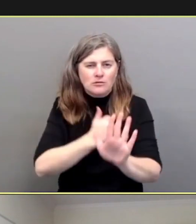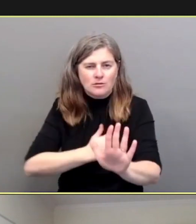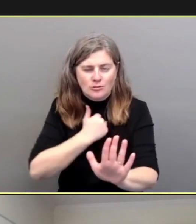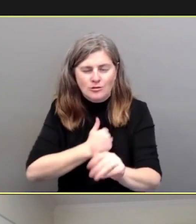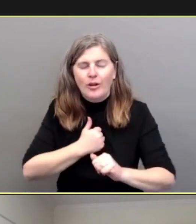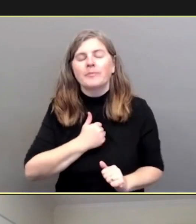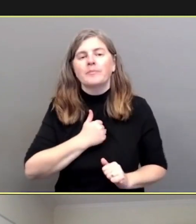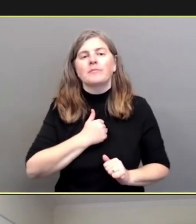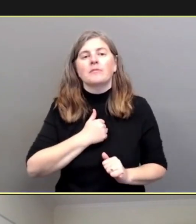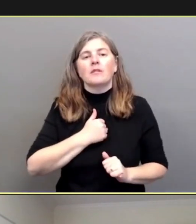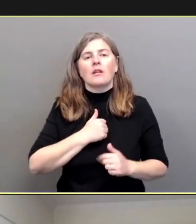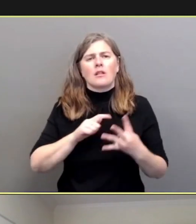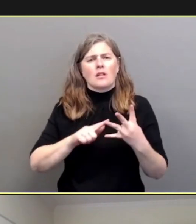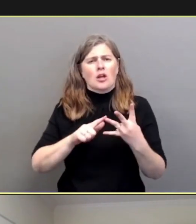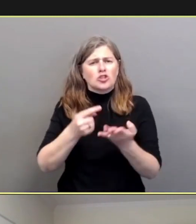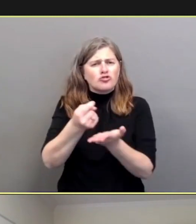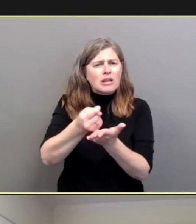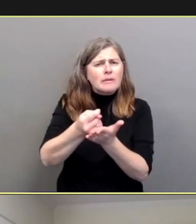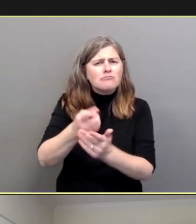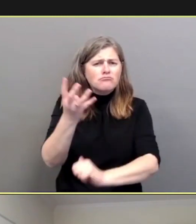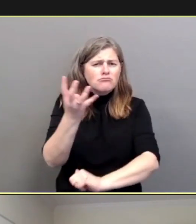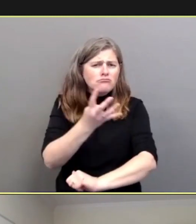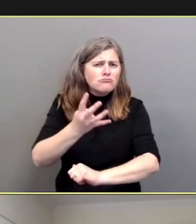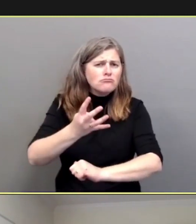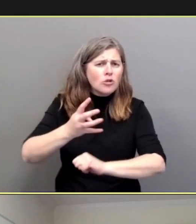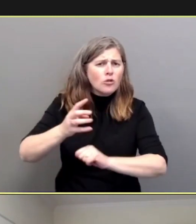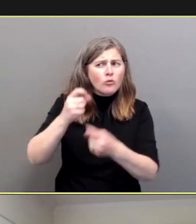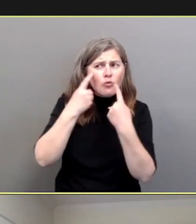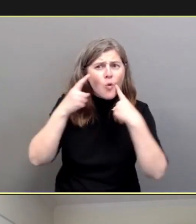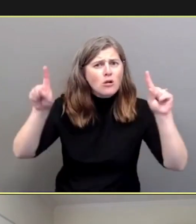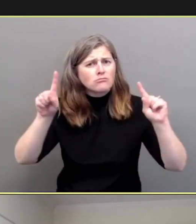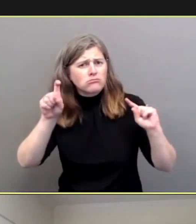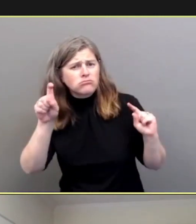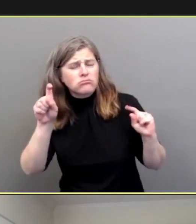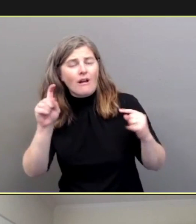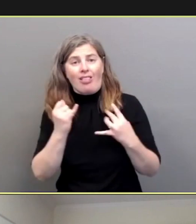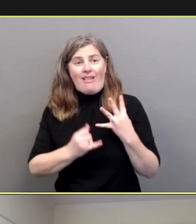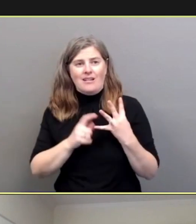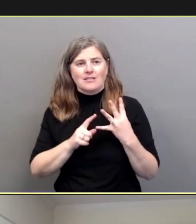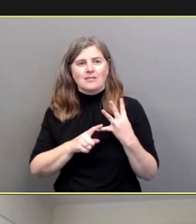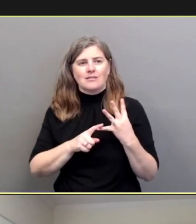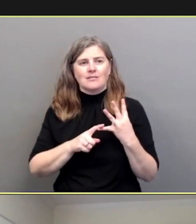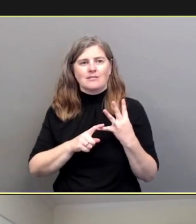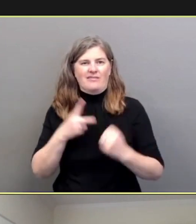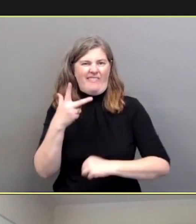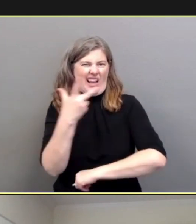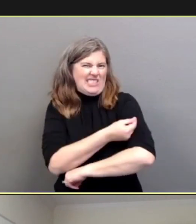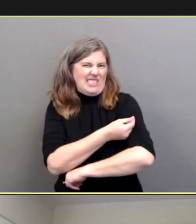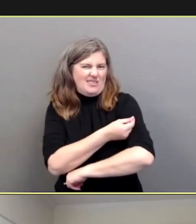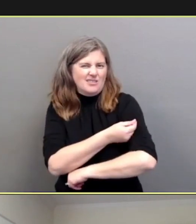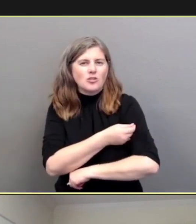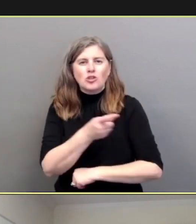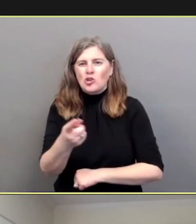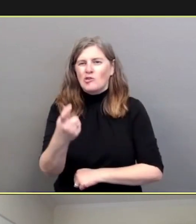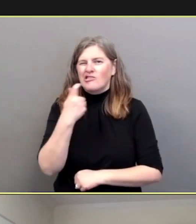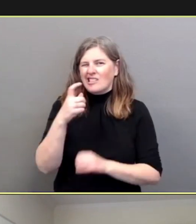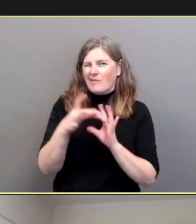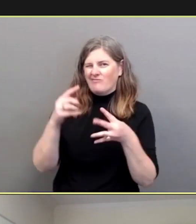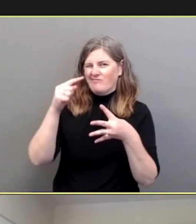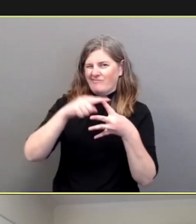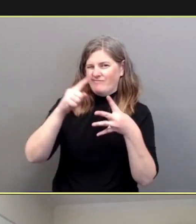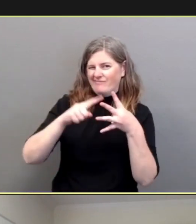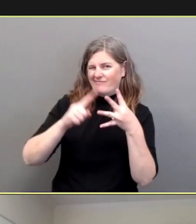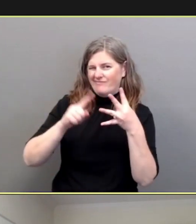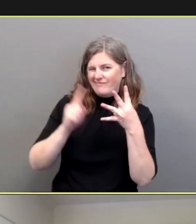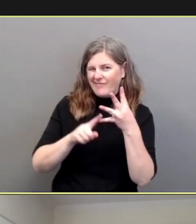So 3rd, what about treatments? Do treatments work? And then lastly, what about vaccines? So you hit on